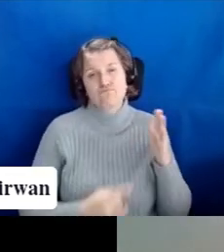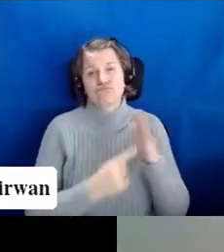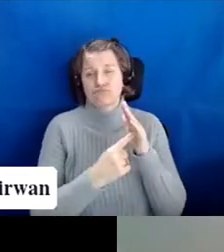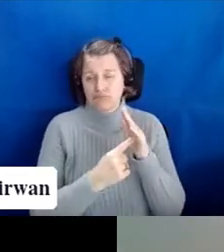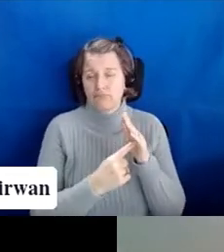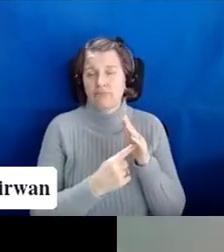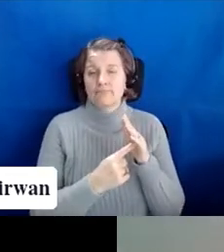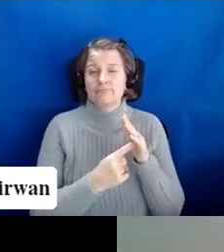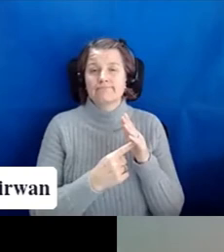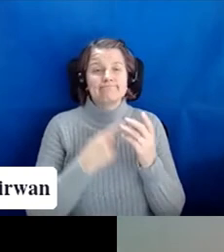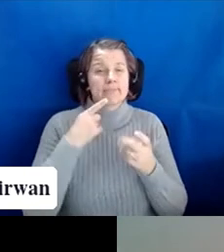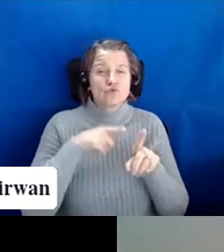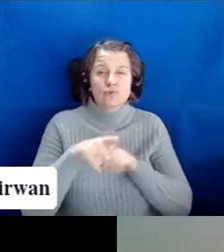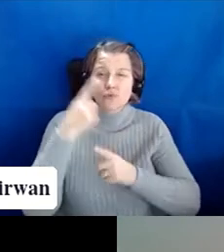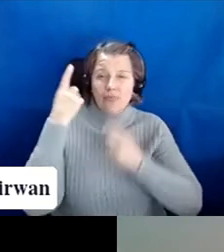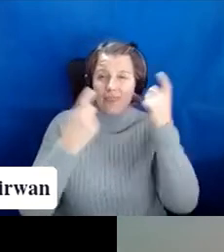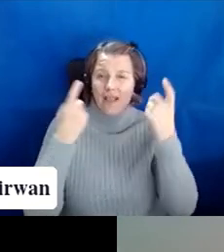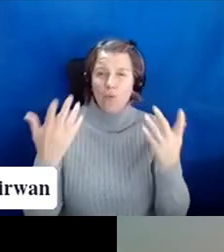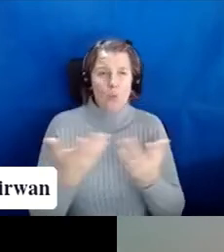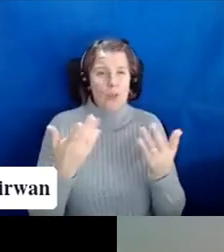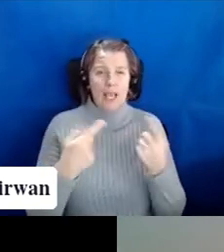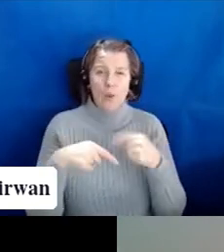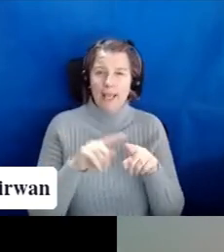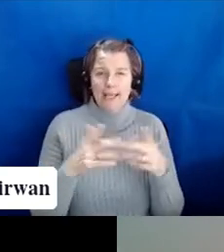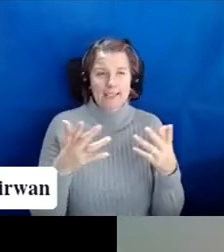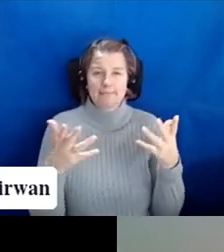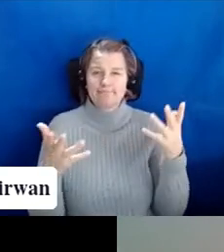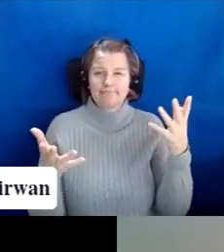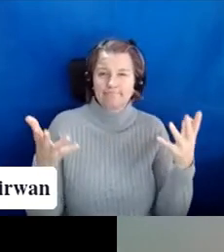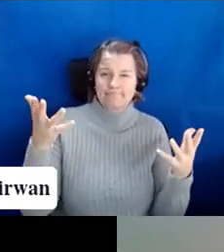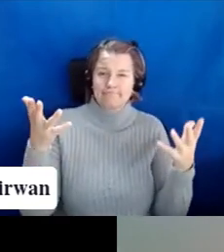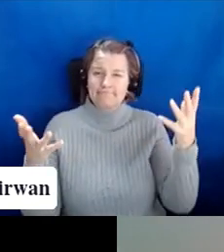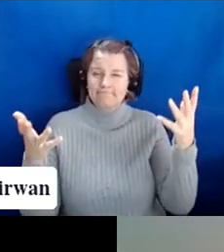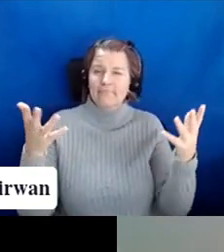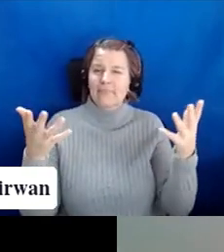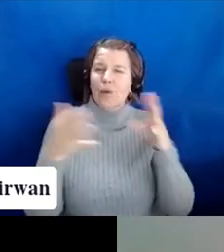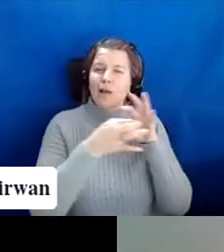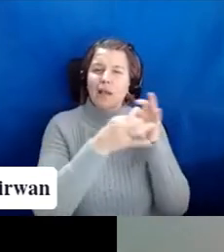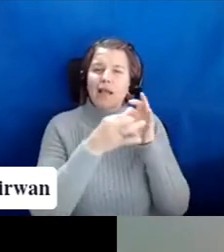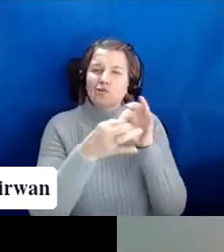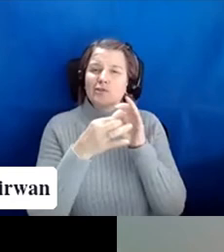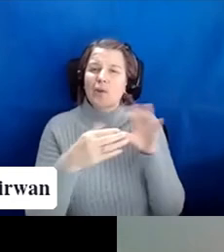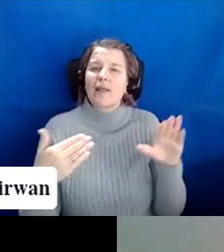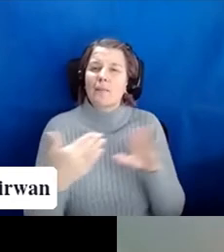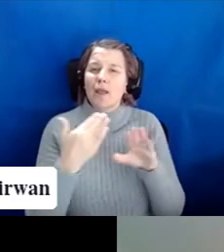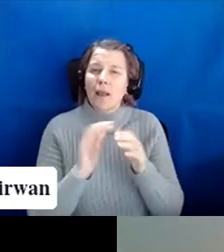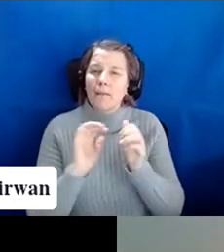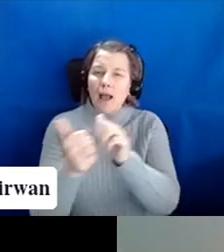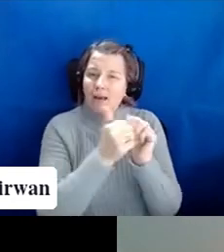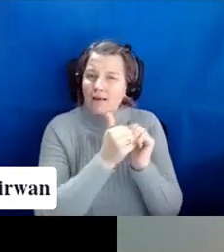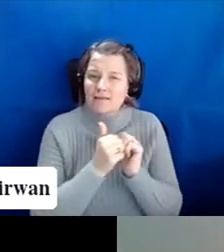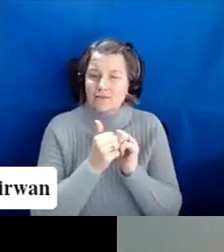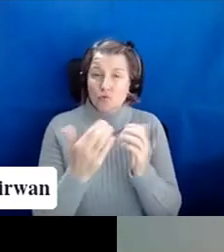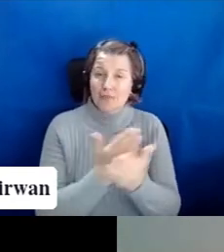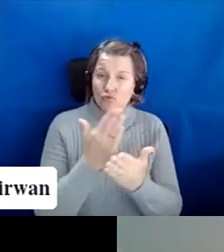about where we can leverage our connections with employer partners to enhance